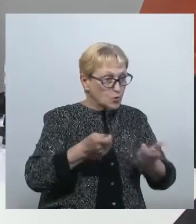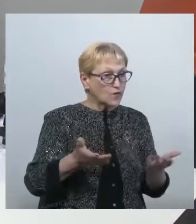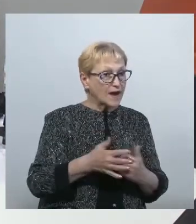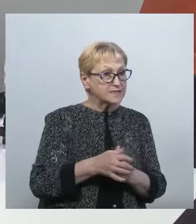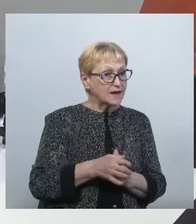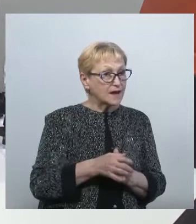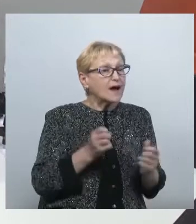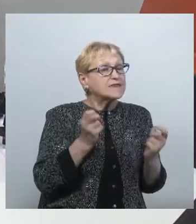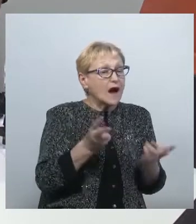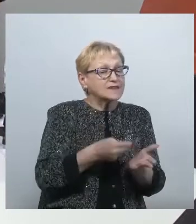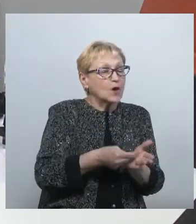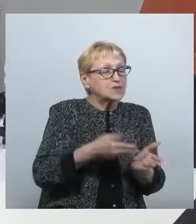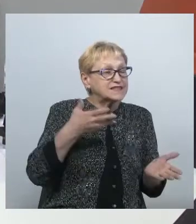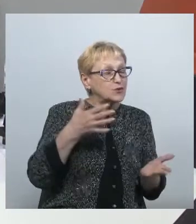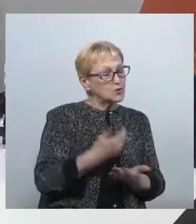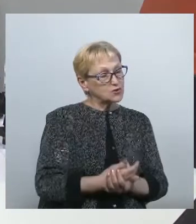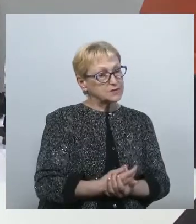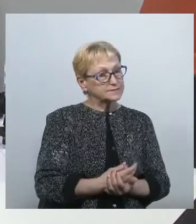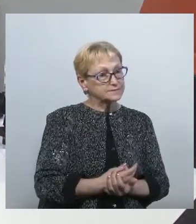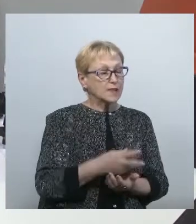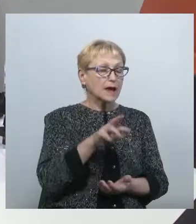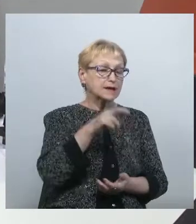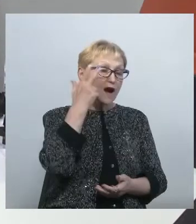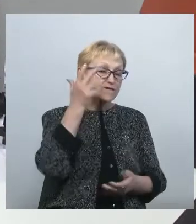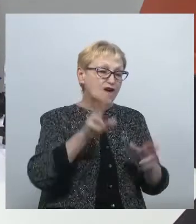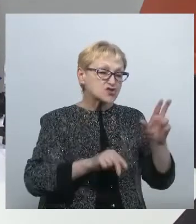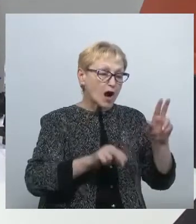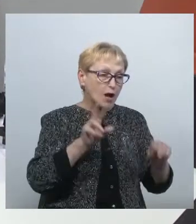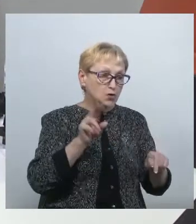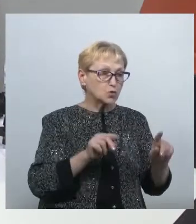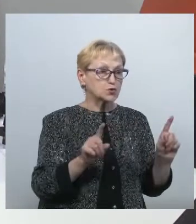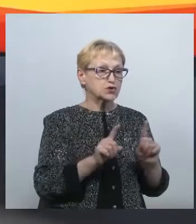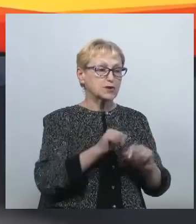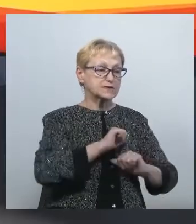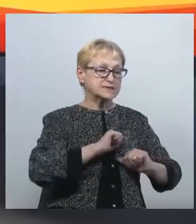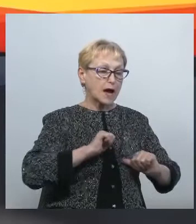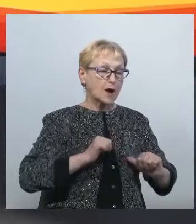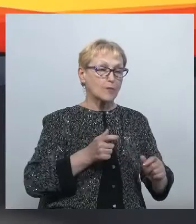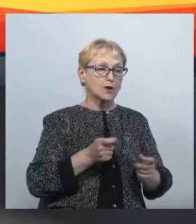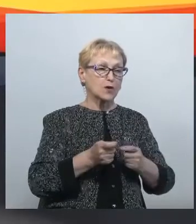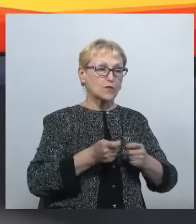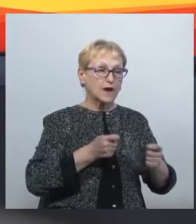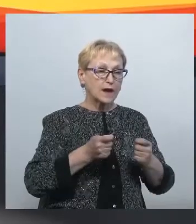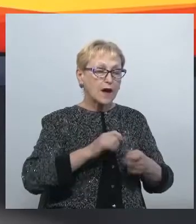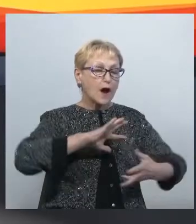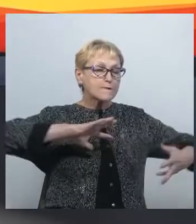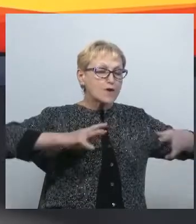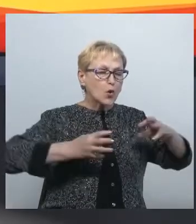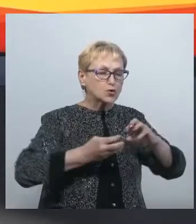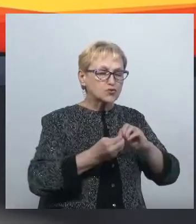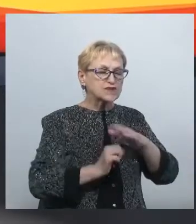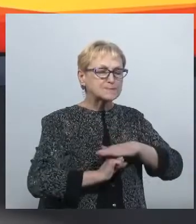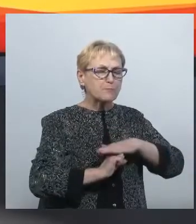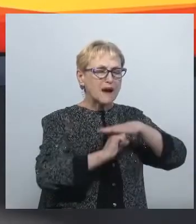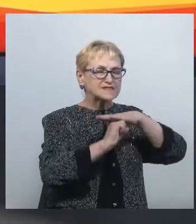good self-regulations? How do you evaluate it? Well, I think that self-regulation, judging